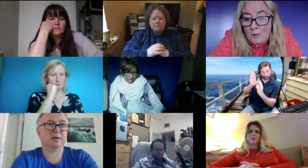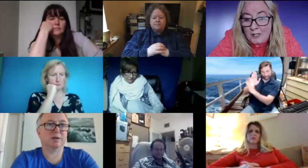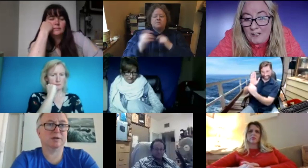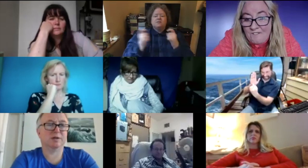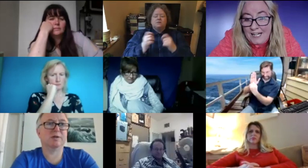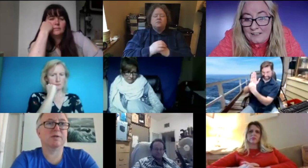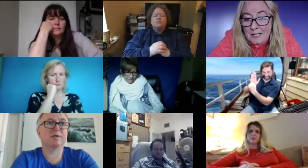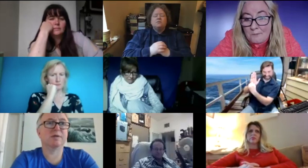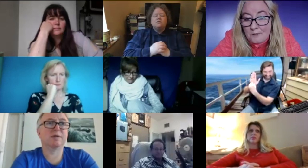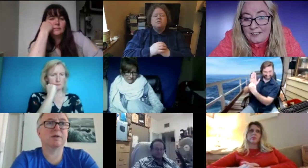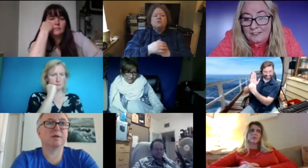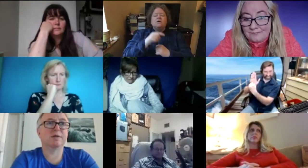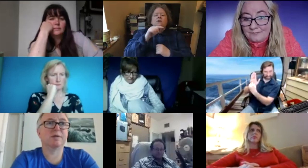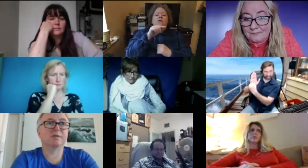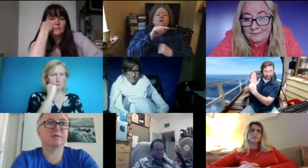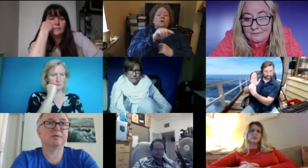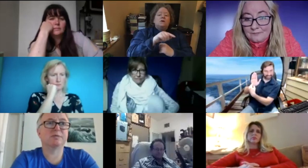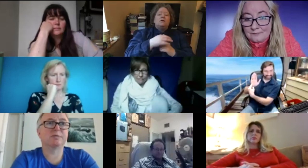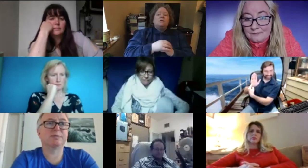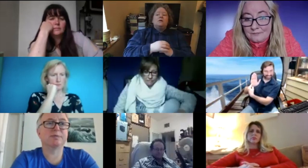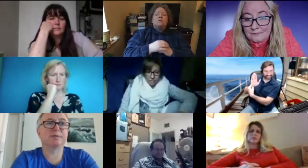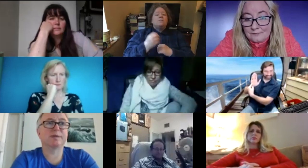is where you will find Limerick.